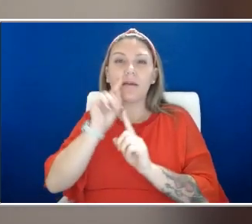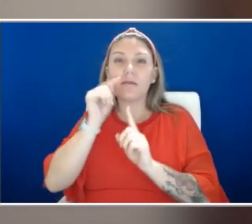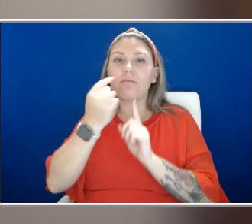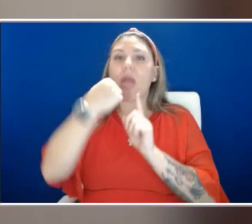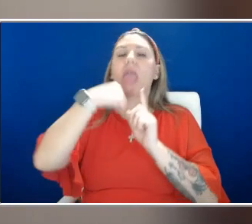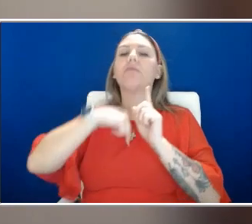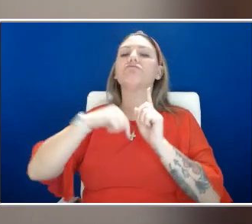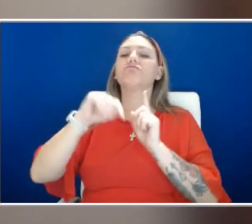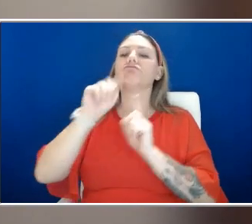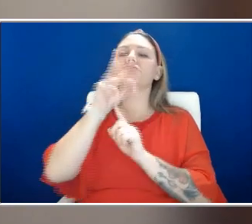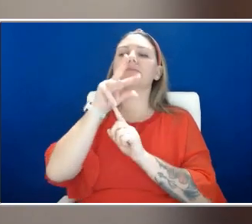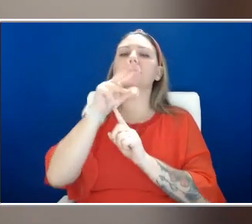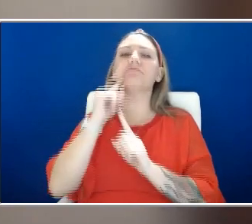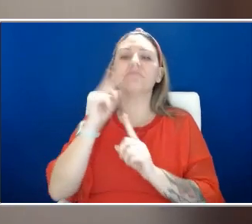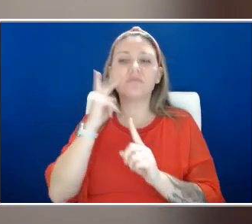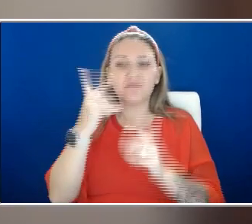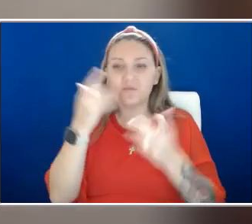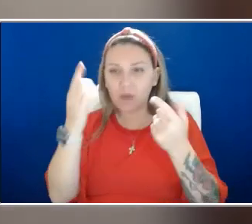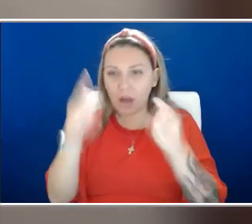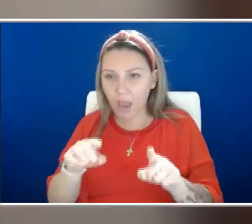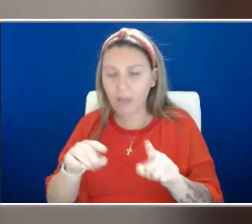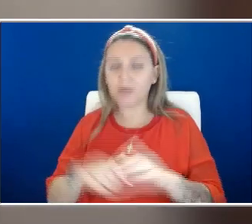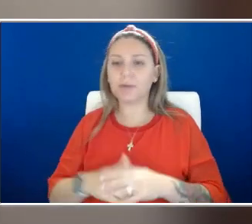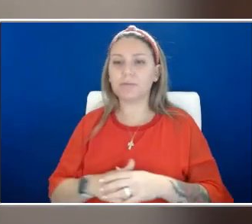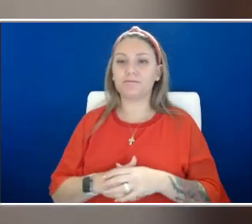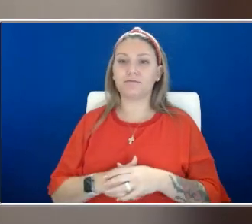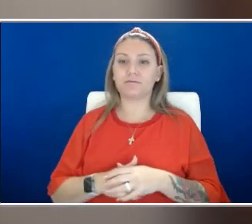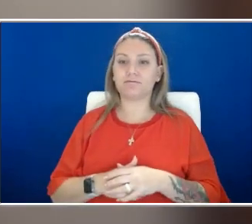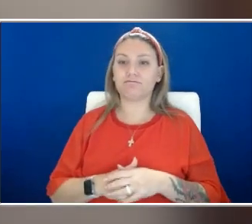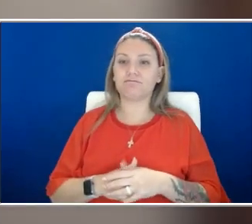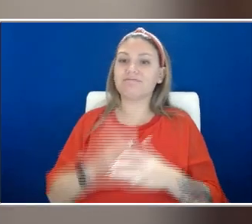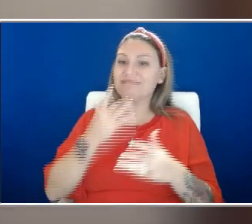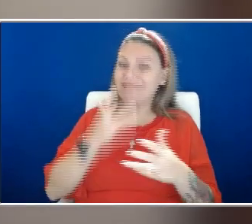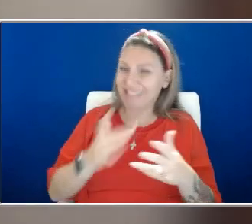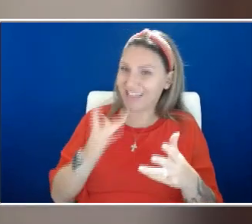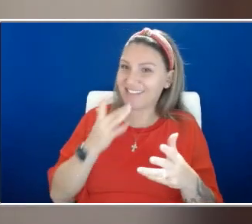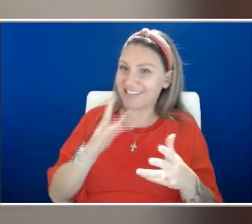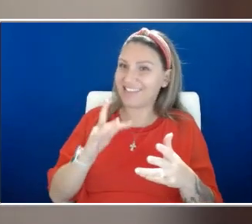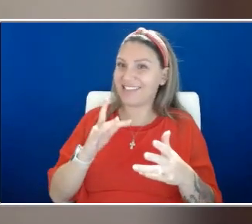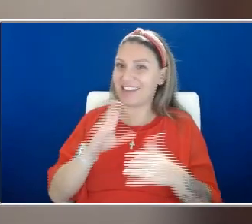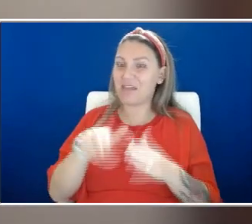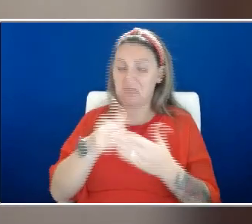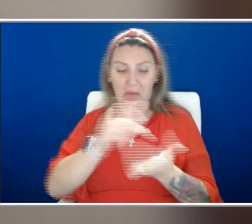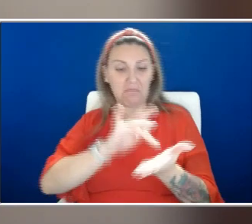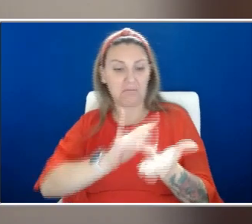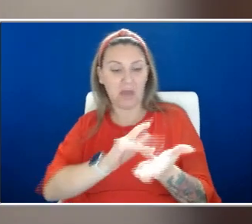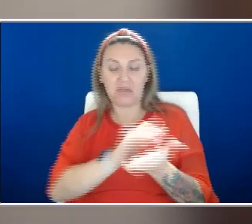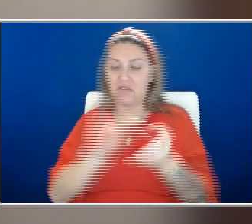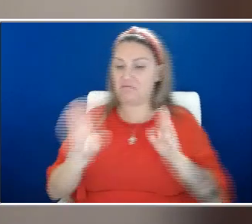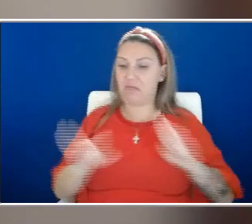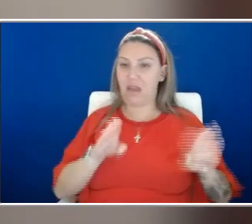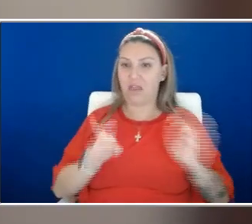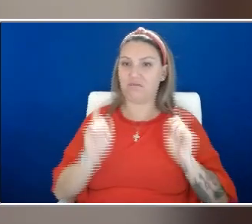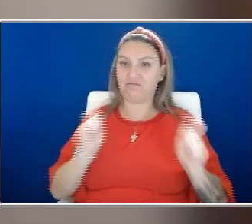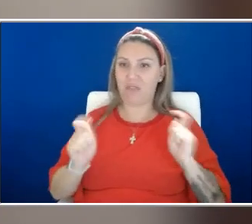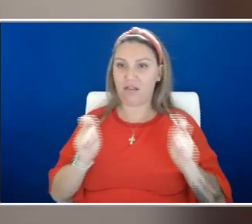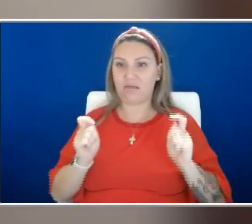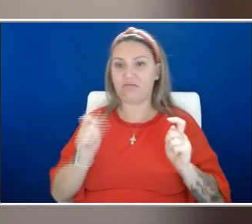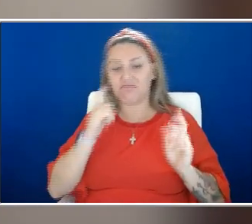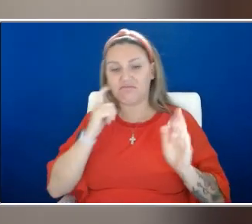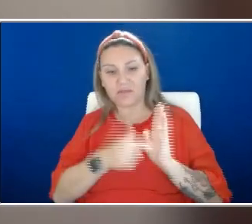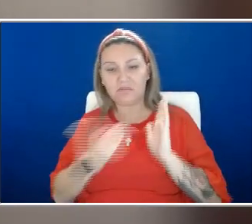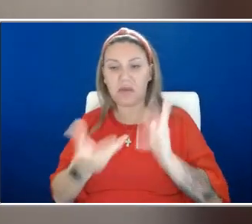damage is to your vocal cords. Fortunately, a lot of the treatment is medical and behavioral modification. If indicated, we may use